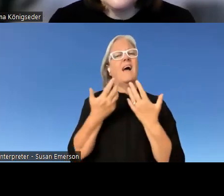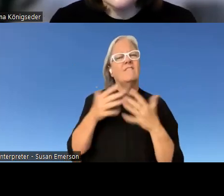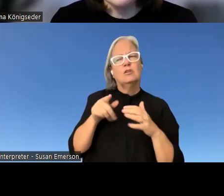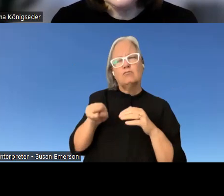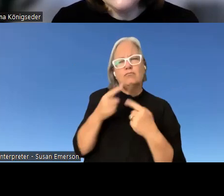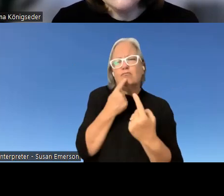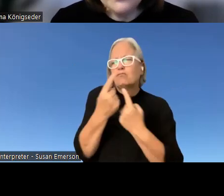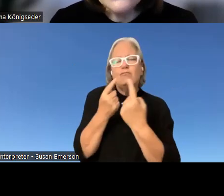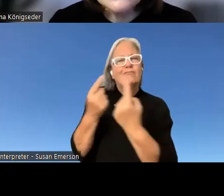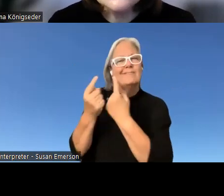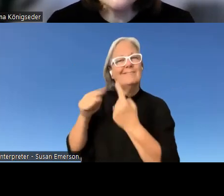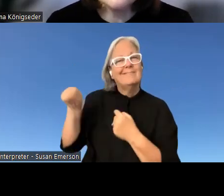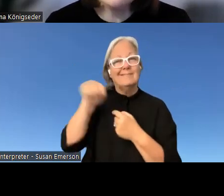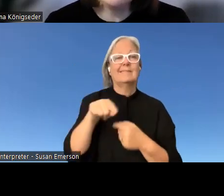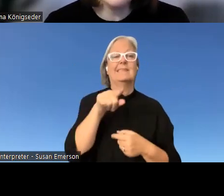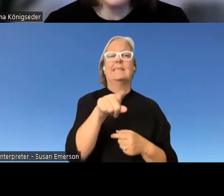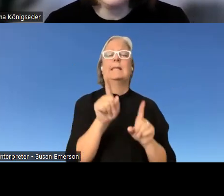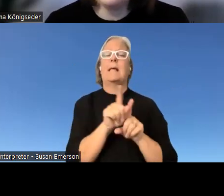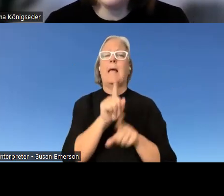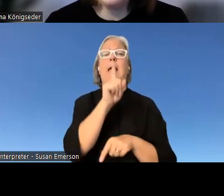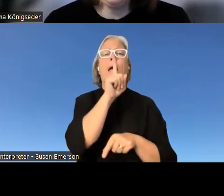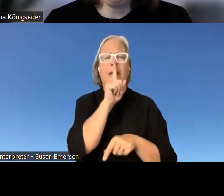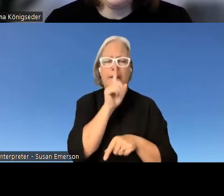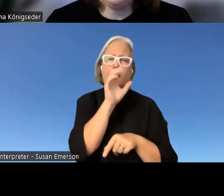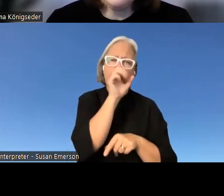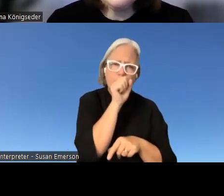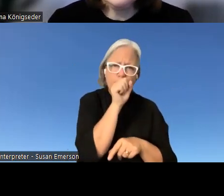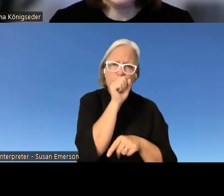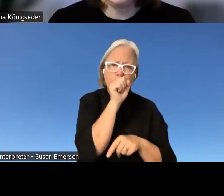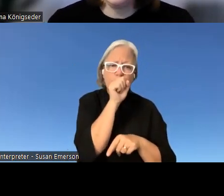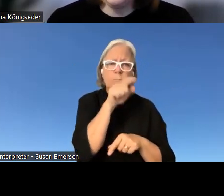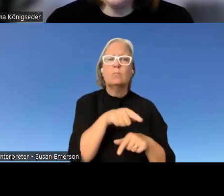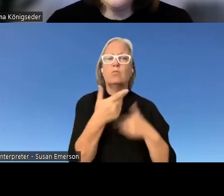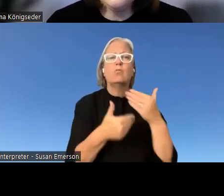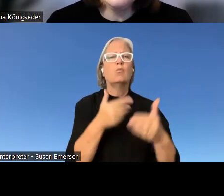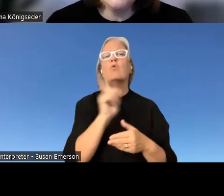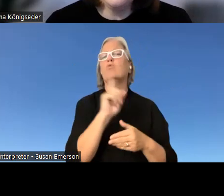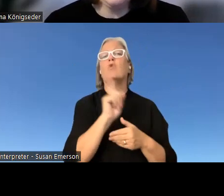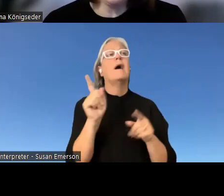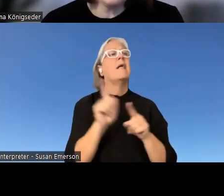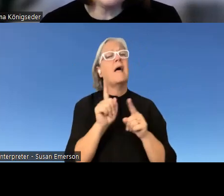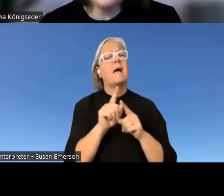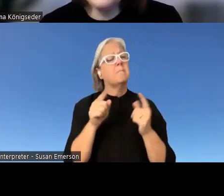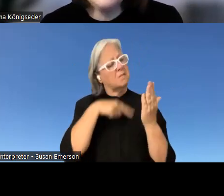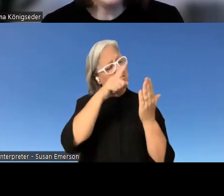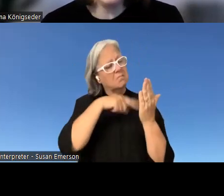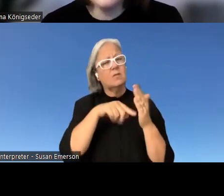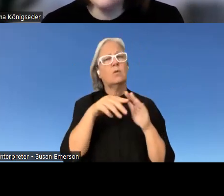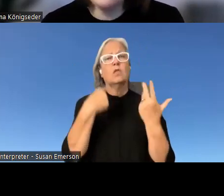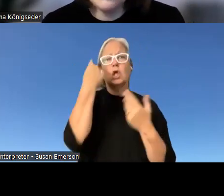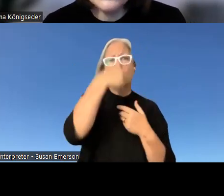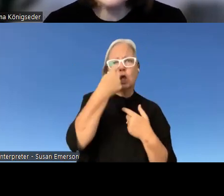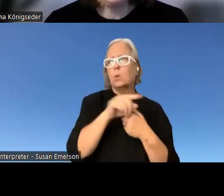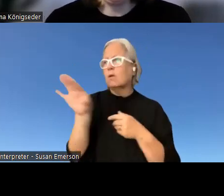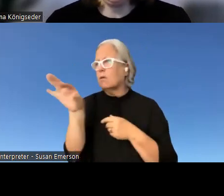is a confidential process. So the Zero Project never publishes who has nominated what kind